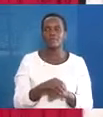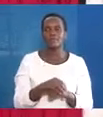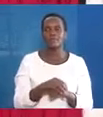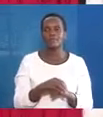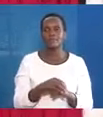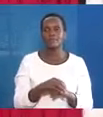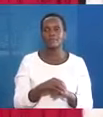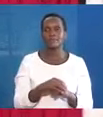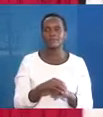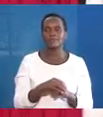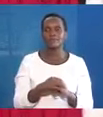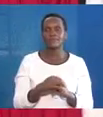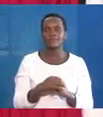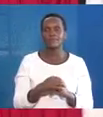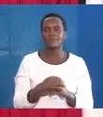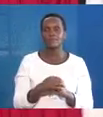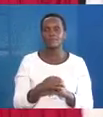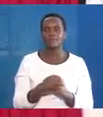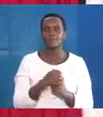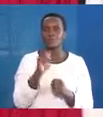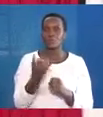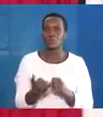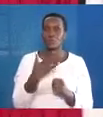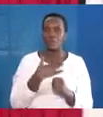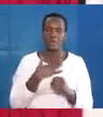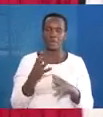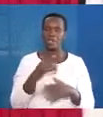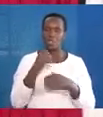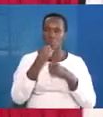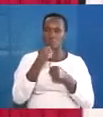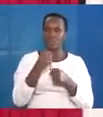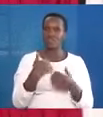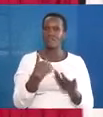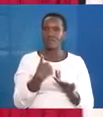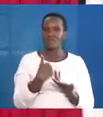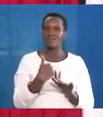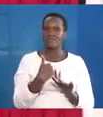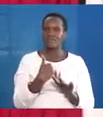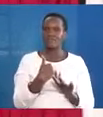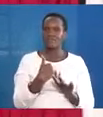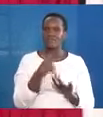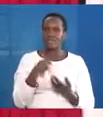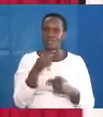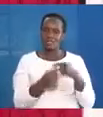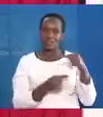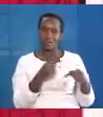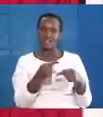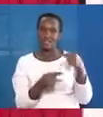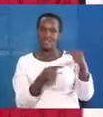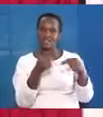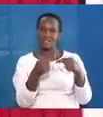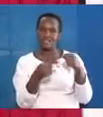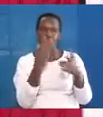indicate. So I am therefore confident that this process has been